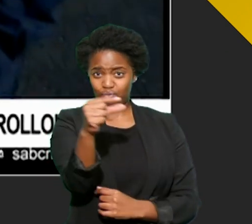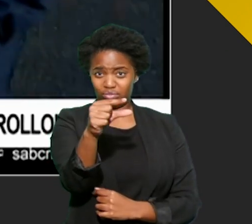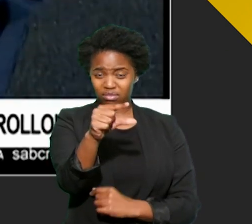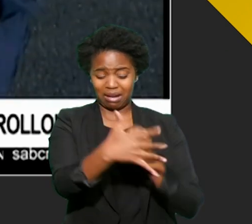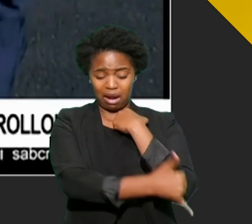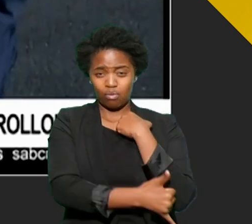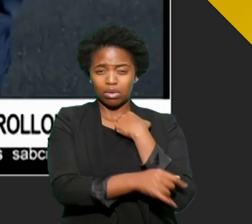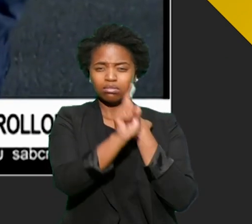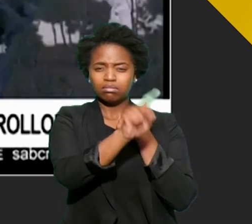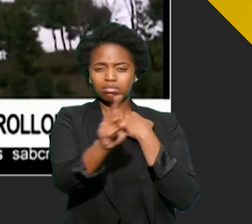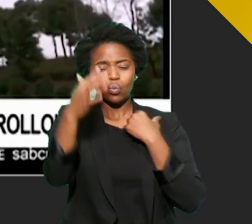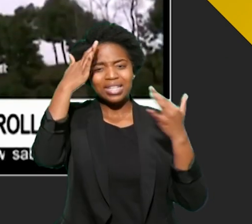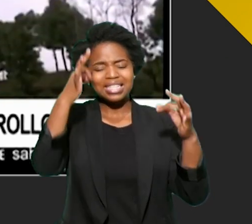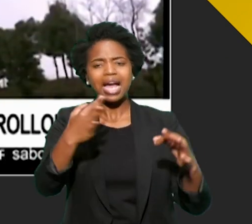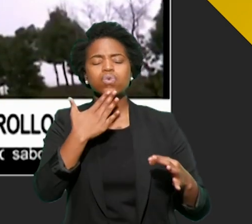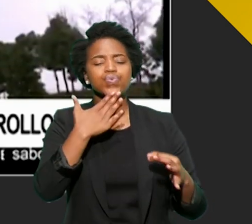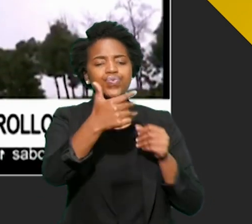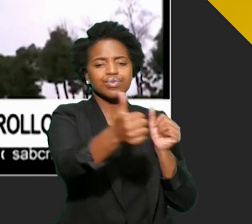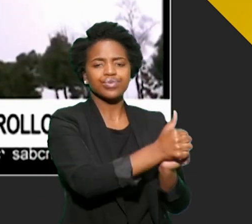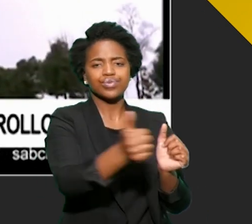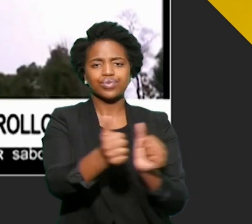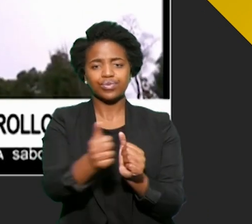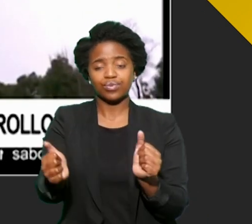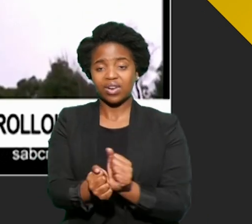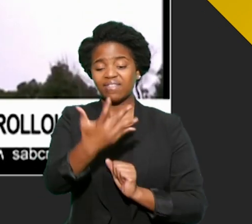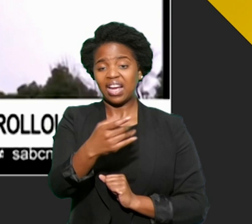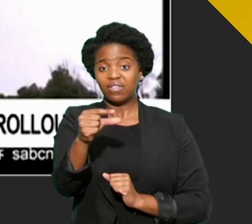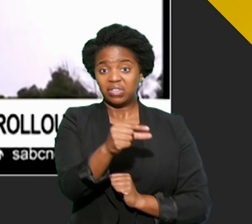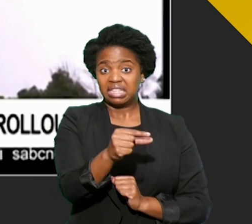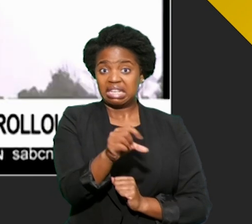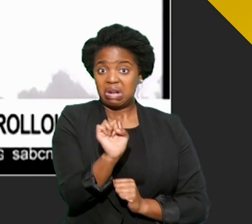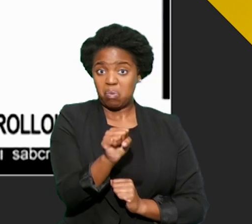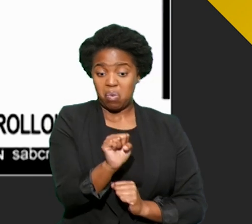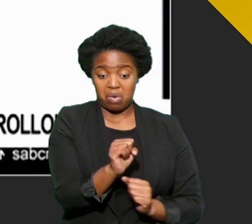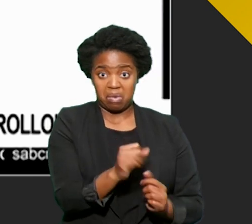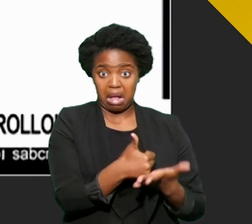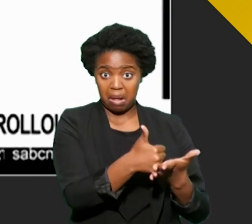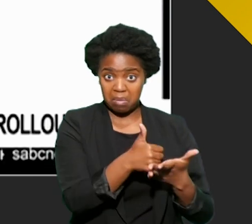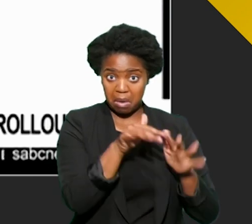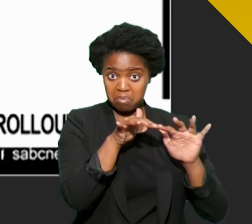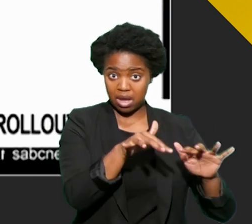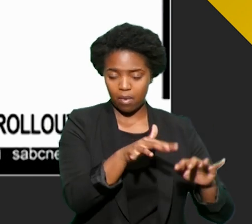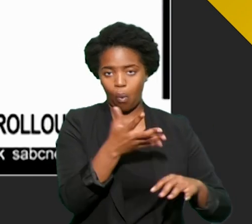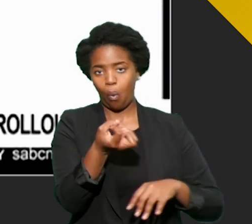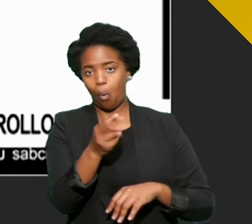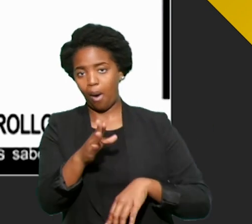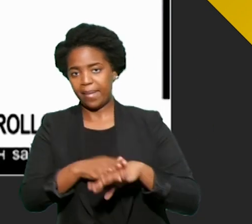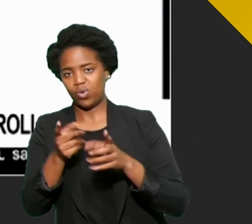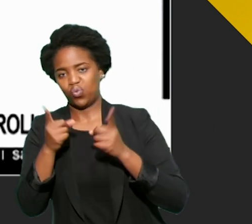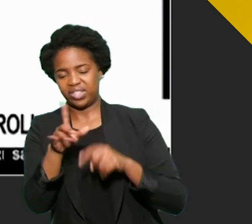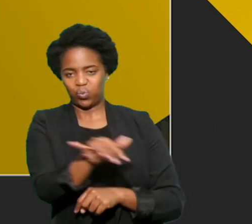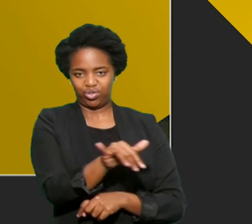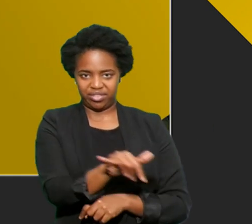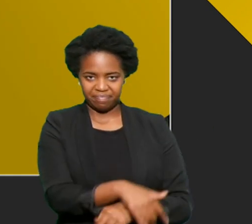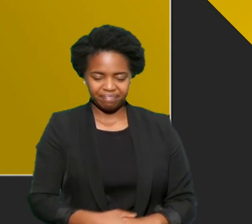to decide whom to partner with and whether the benefits outweigh the risks. Sherwin Brycepease, SABC News,